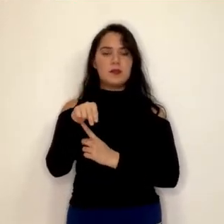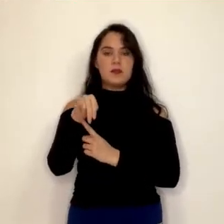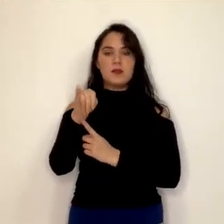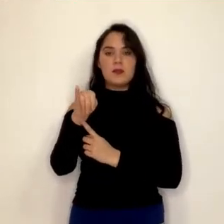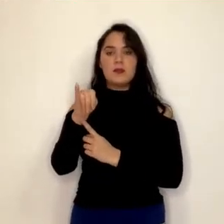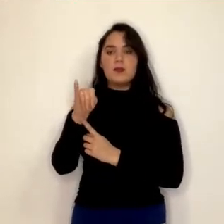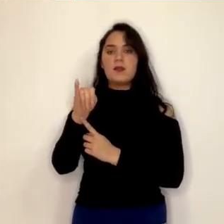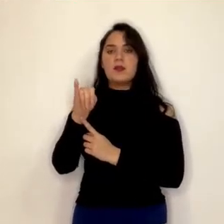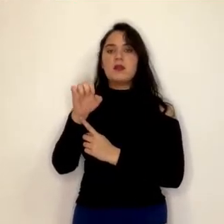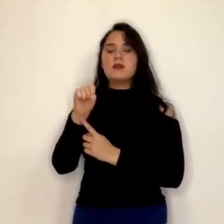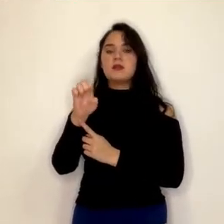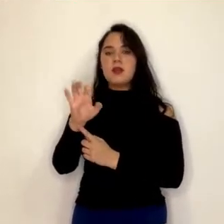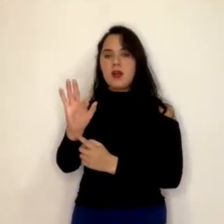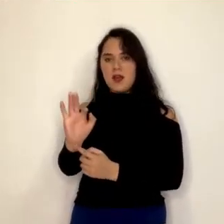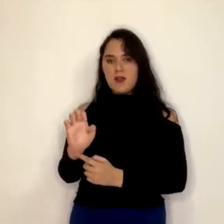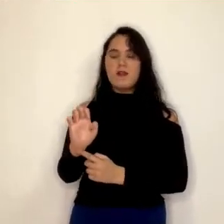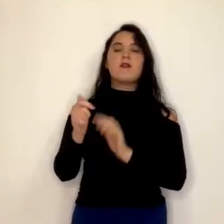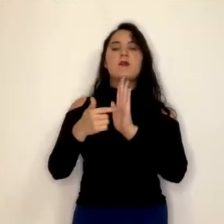From